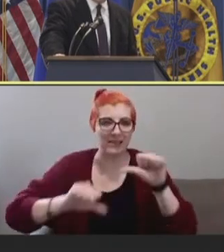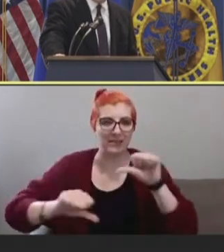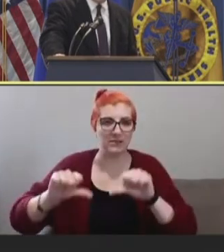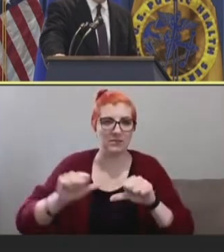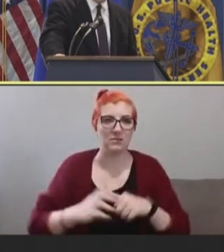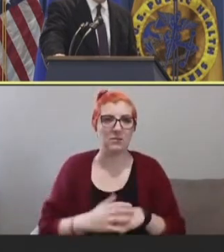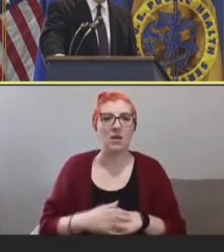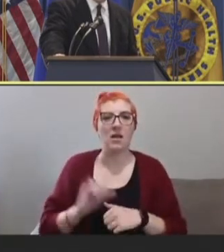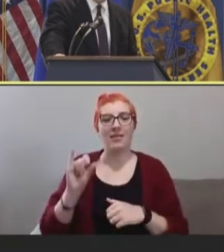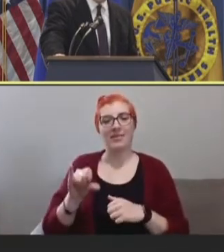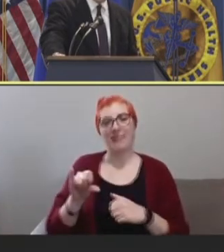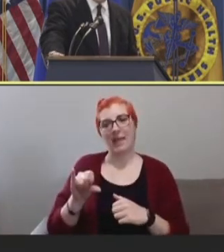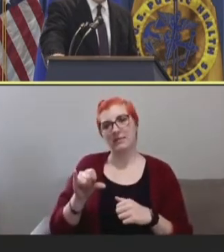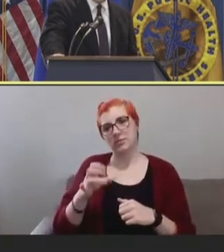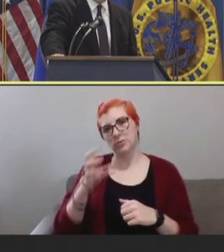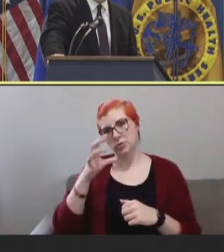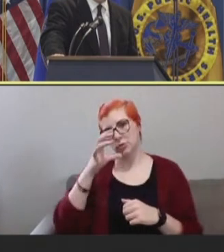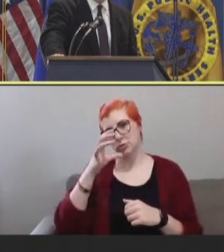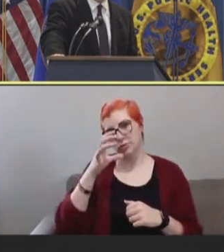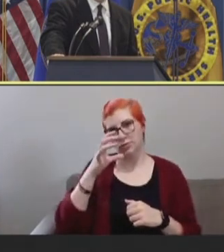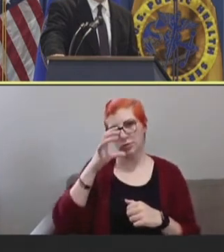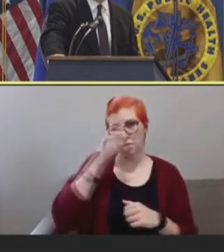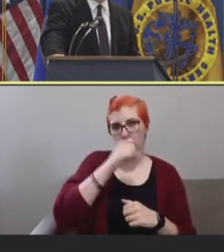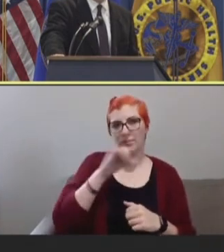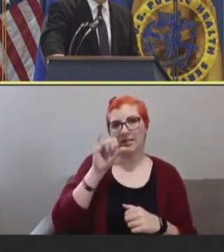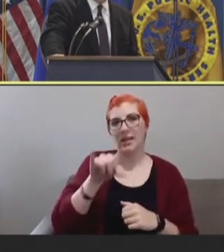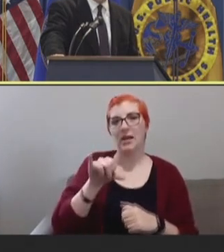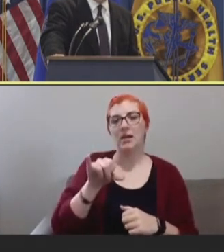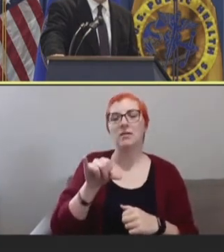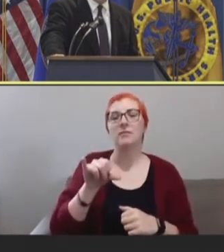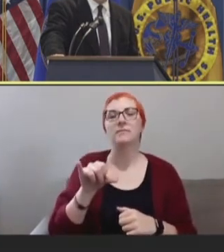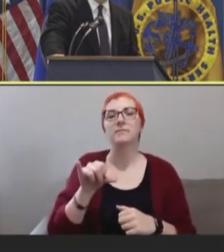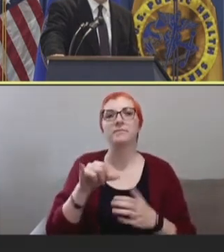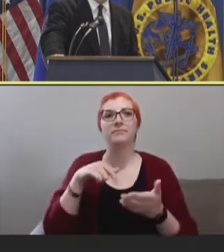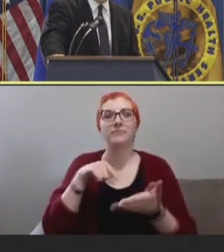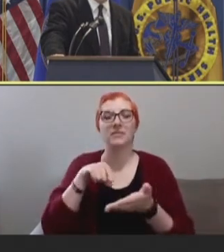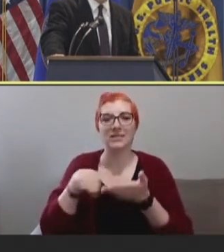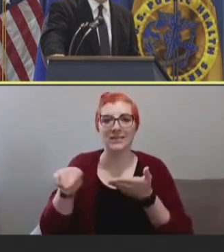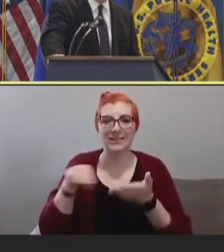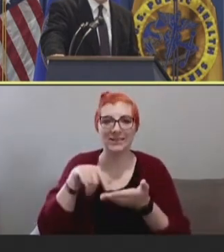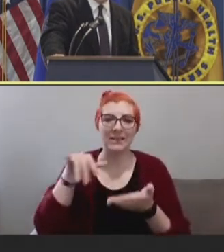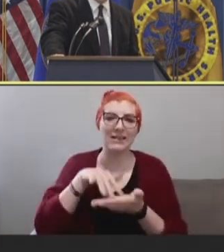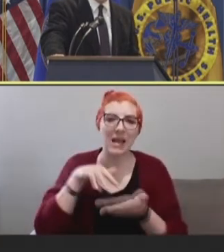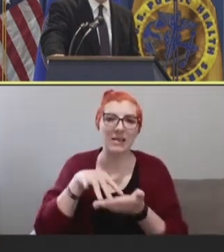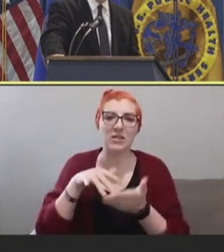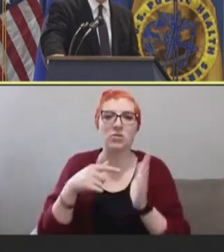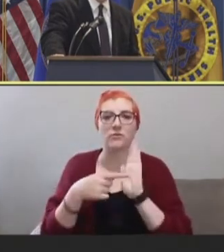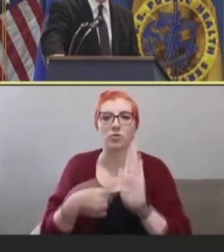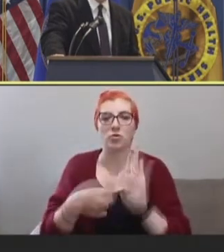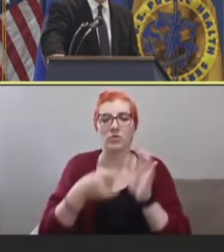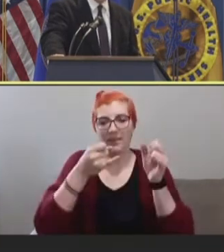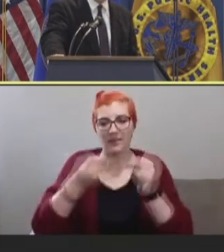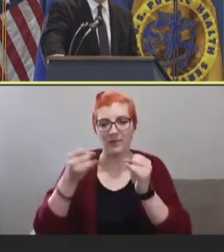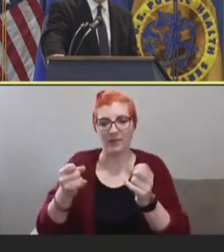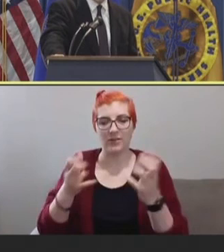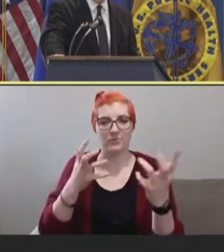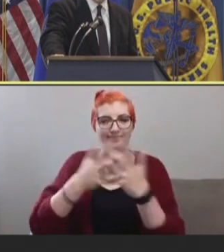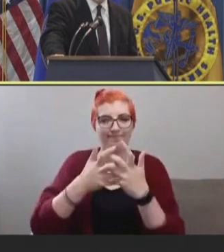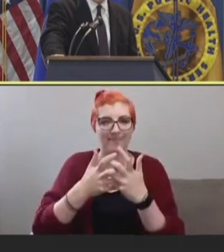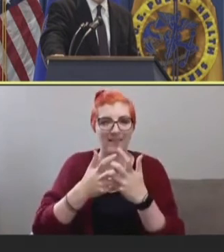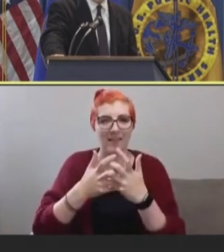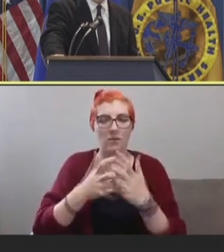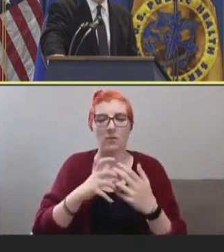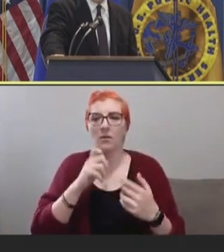recognition of the fact that studies have shown that individually tailored versus untailored